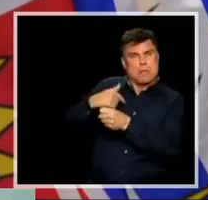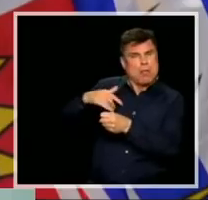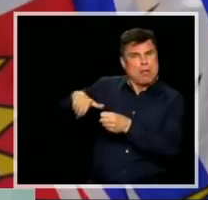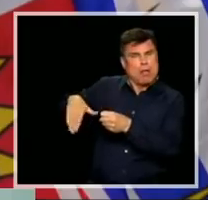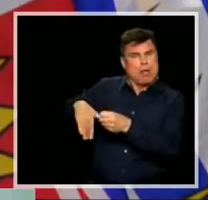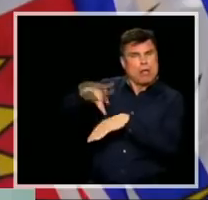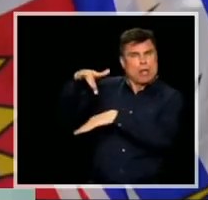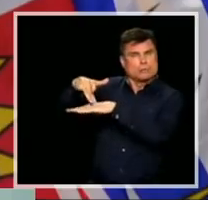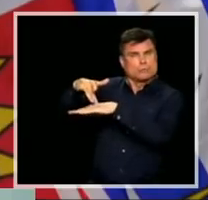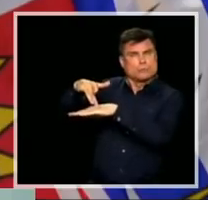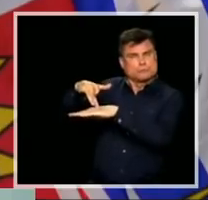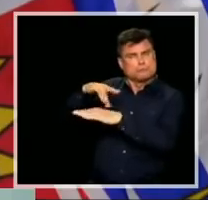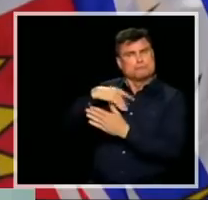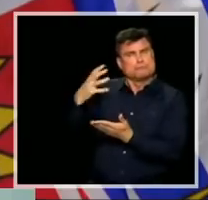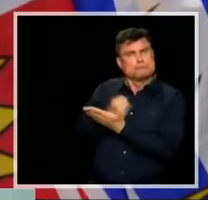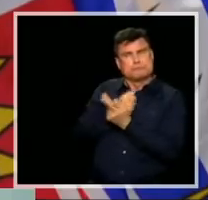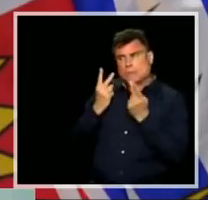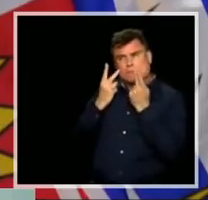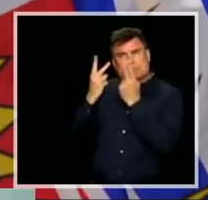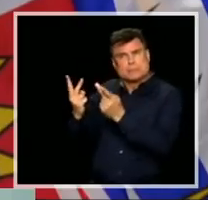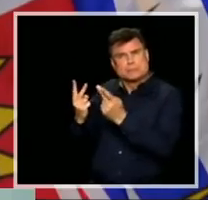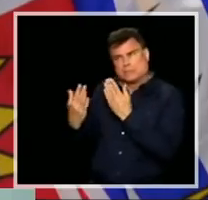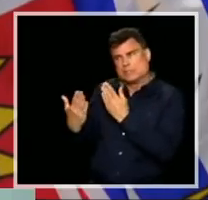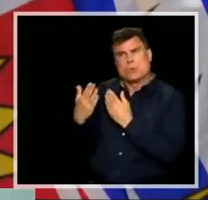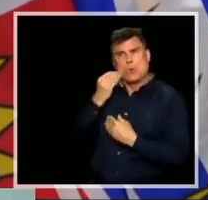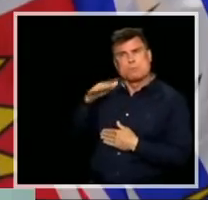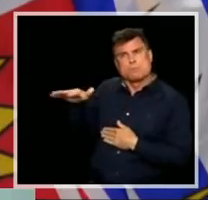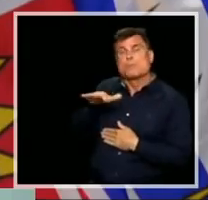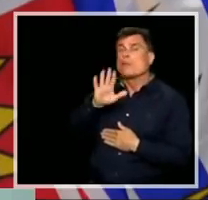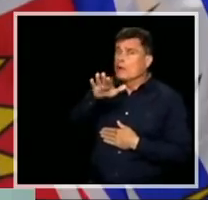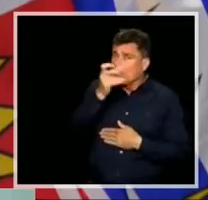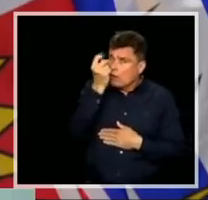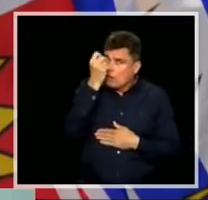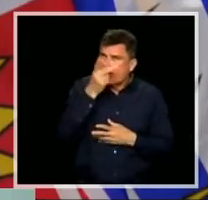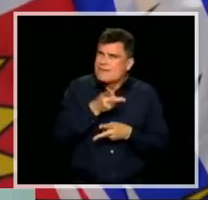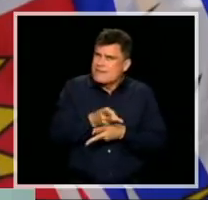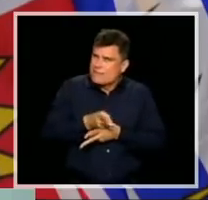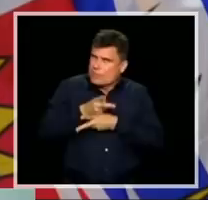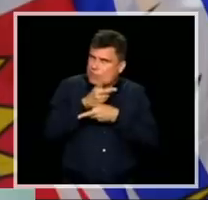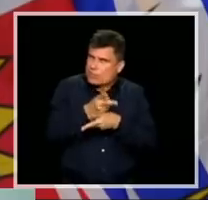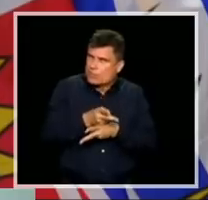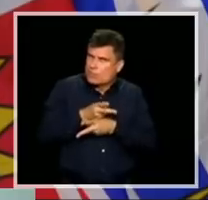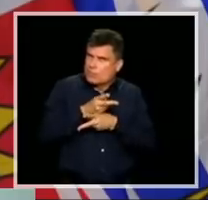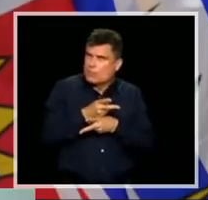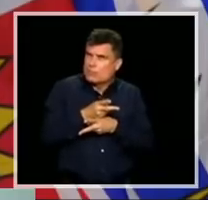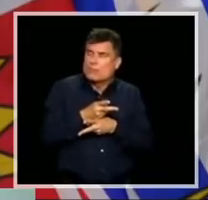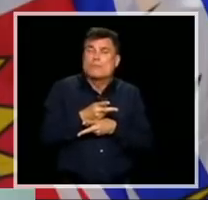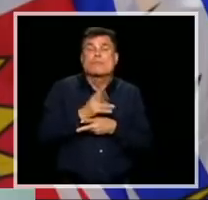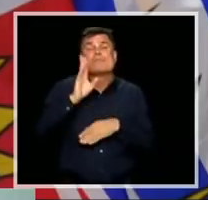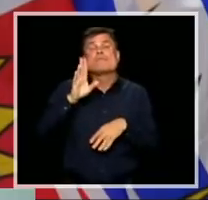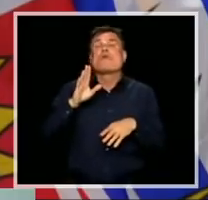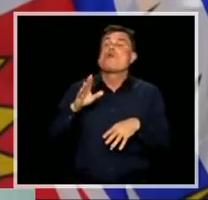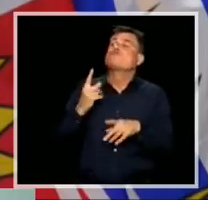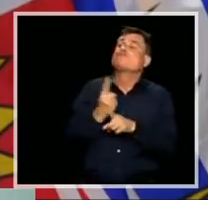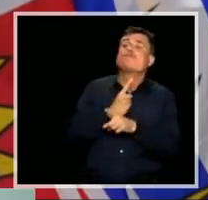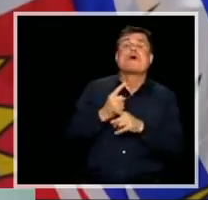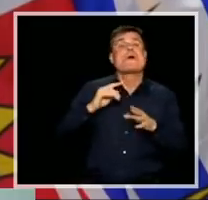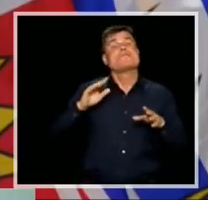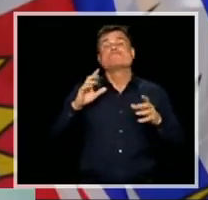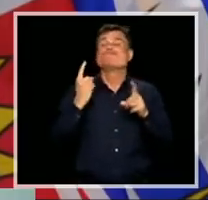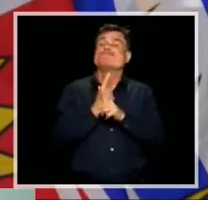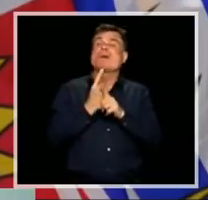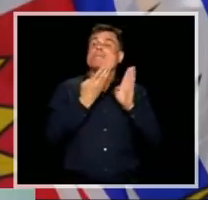to focus on arranging day camps where staying outside in smaller groups is far easier to do and will be safe.